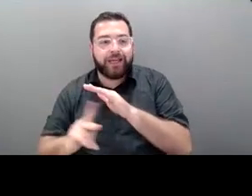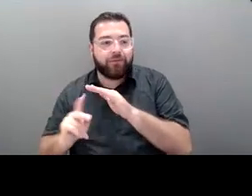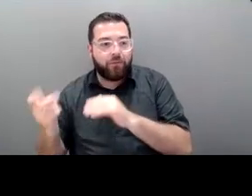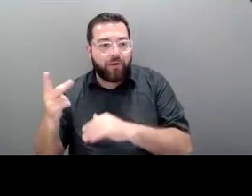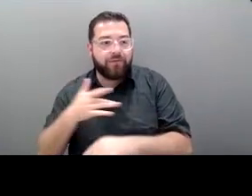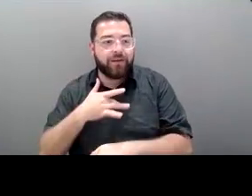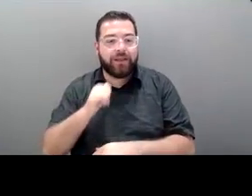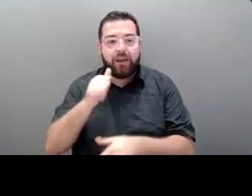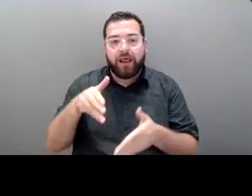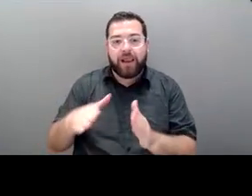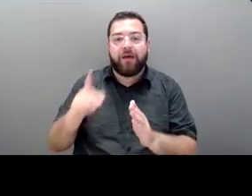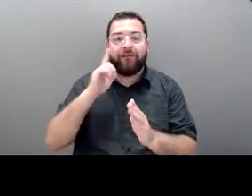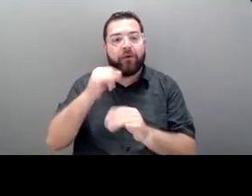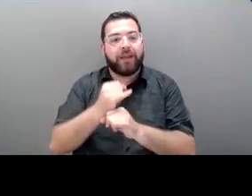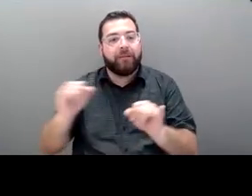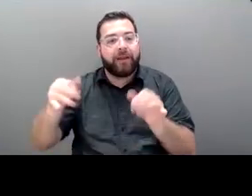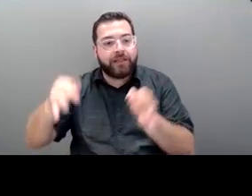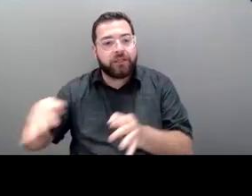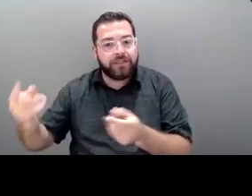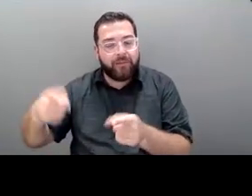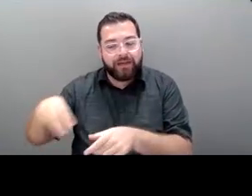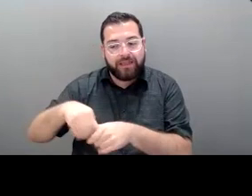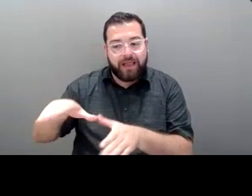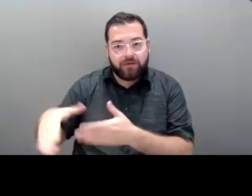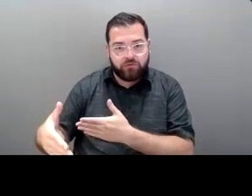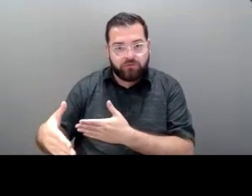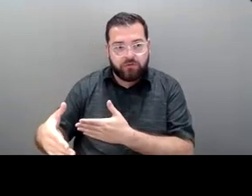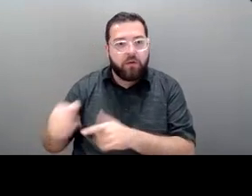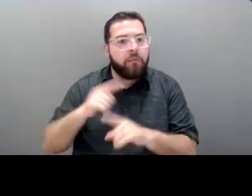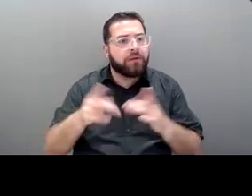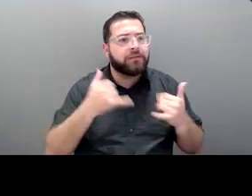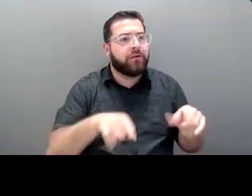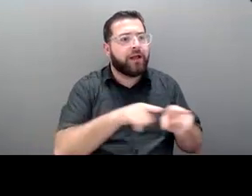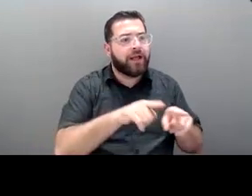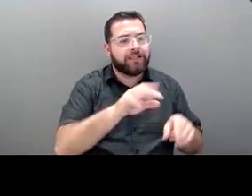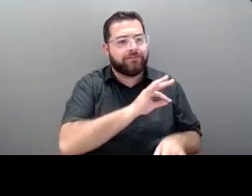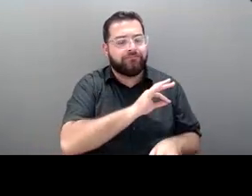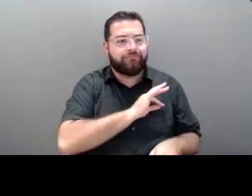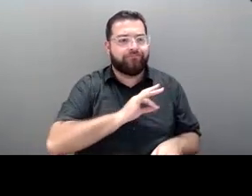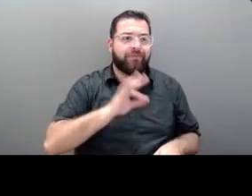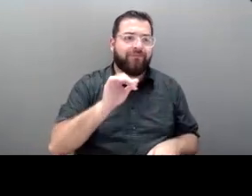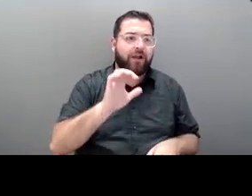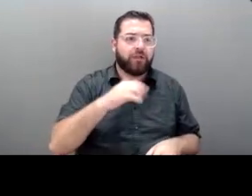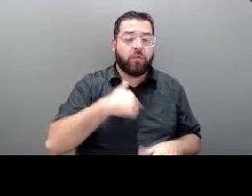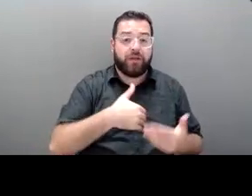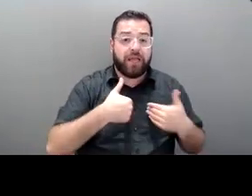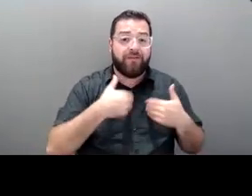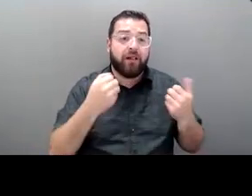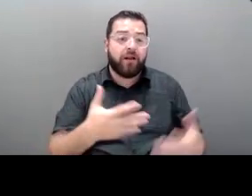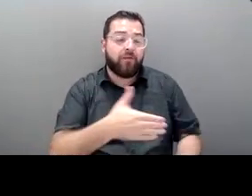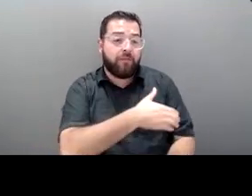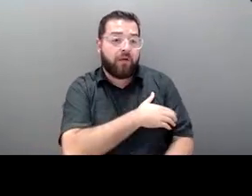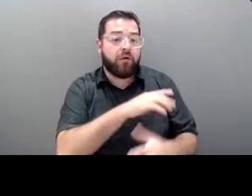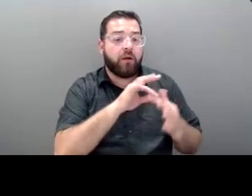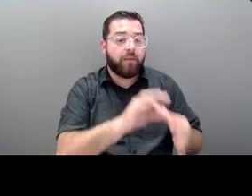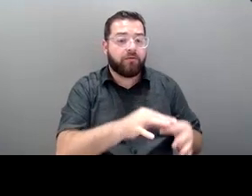allowed independent decision making in our classrooms. And yet, as faculty, we do have a lot of power around decisions that we make and